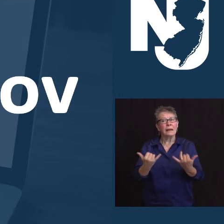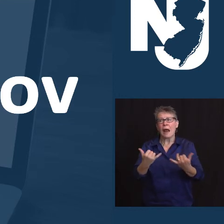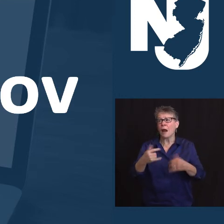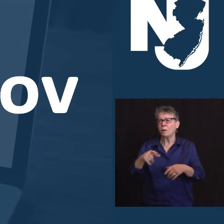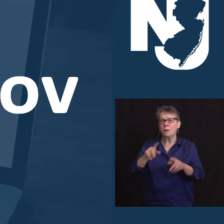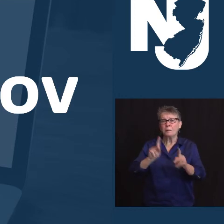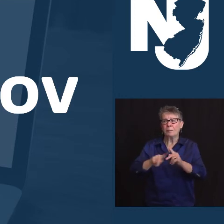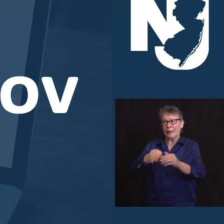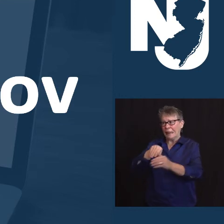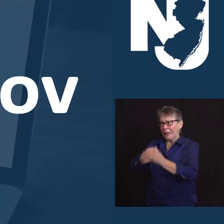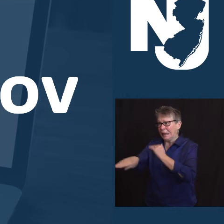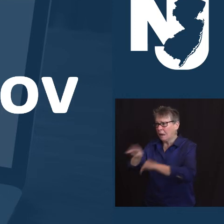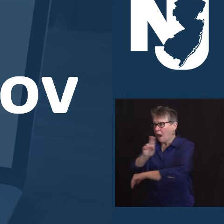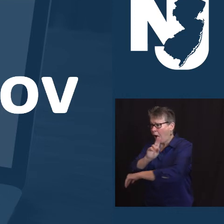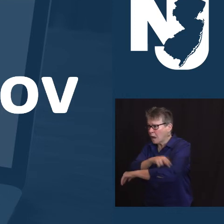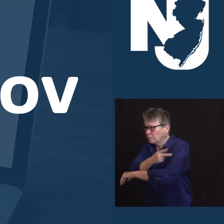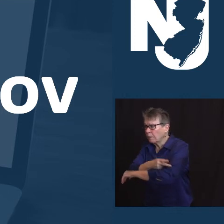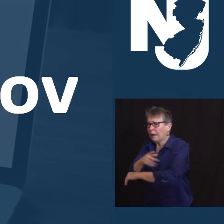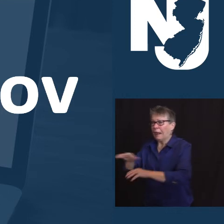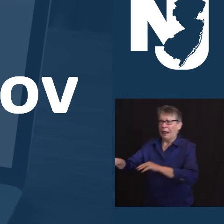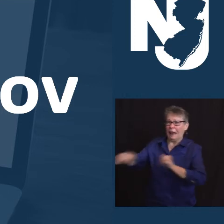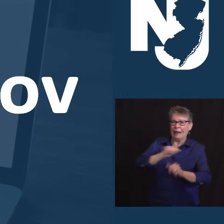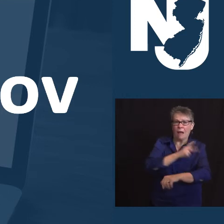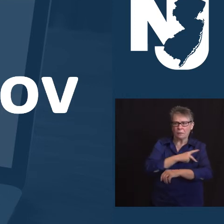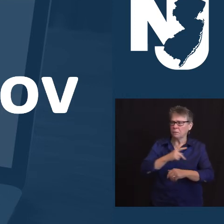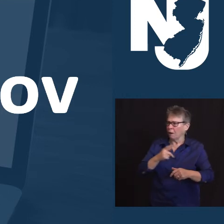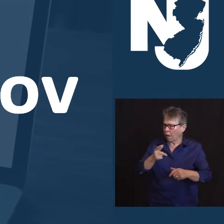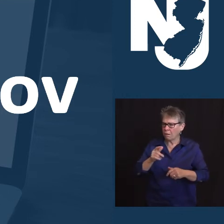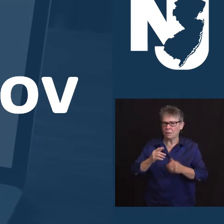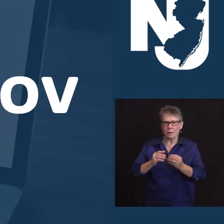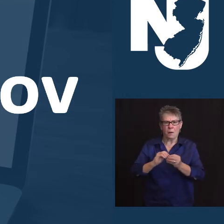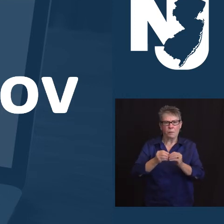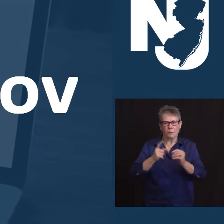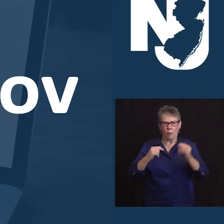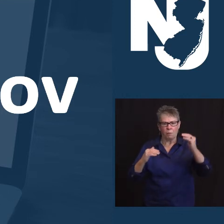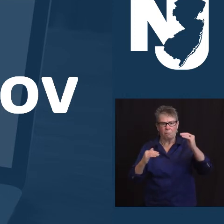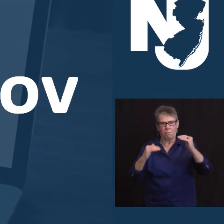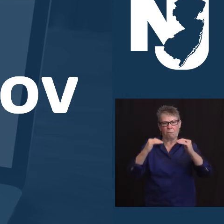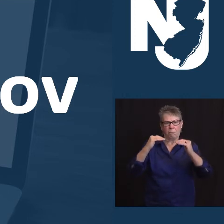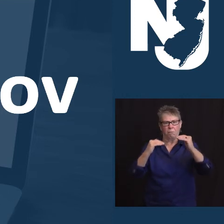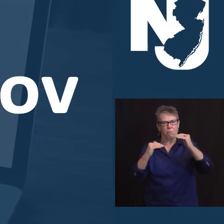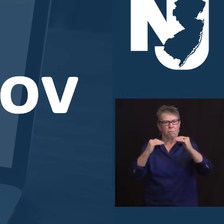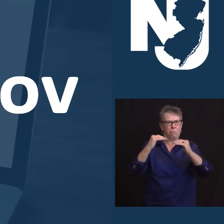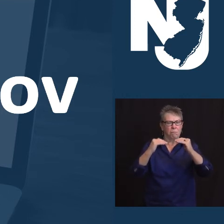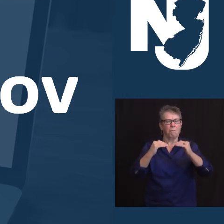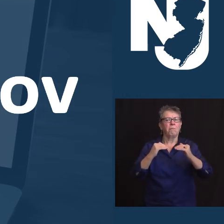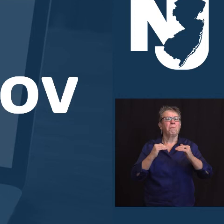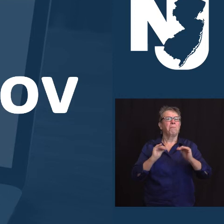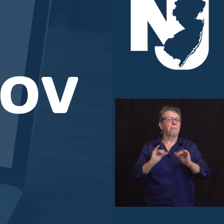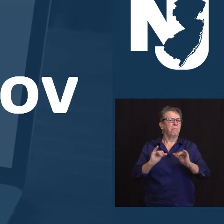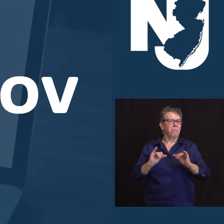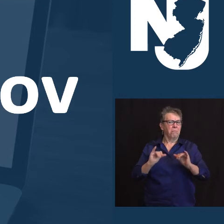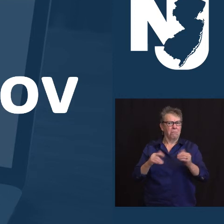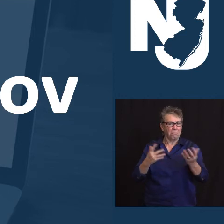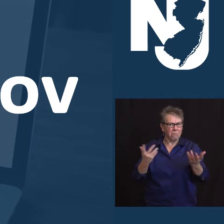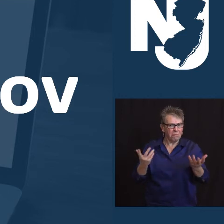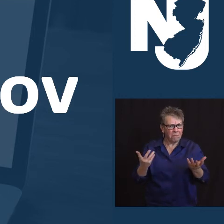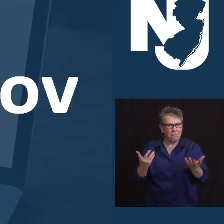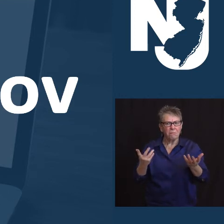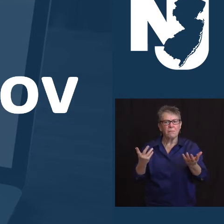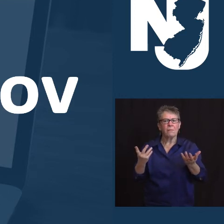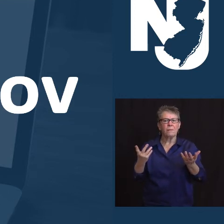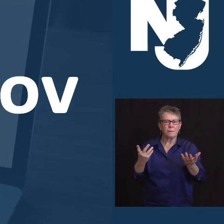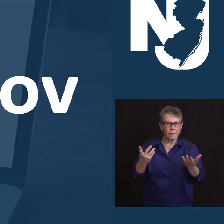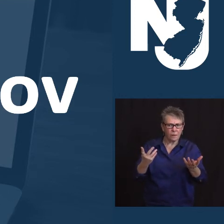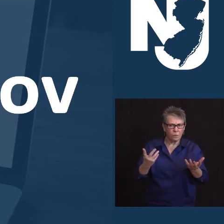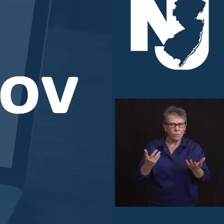more of those days we have, the better. All of this means that our healthcare system remains in a very strong position and capable of treating